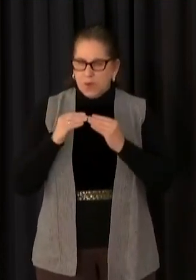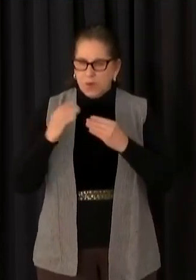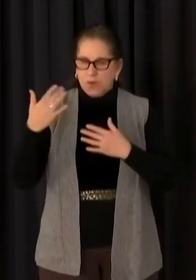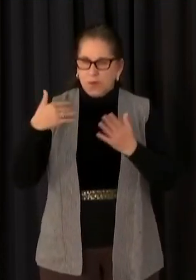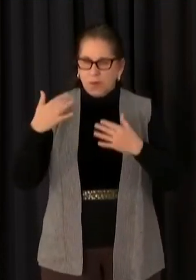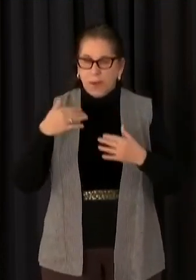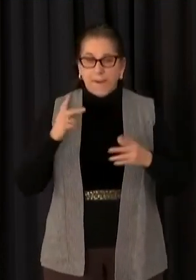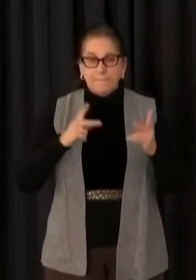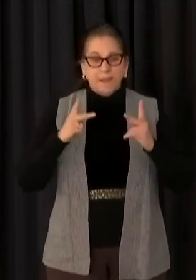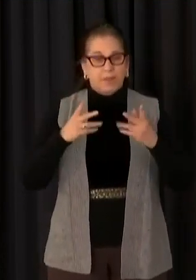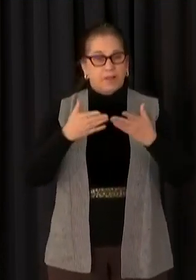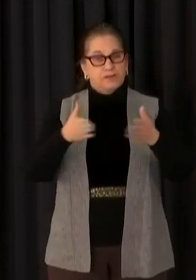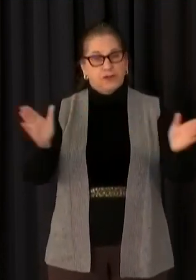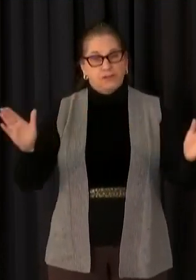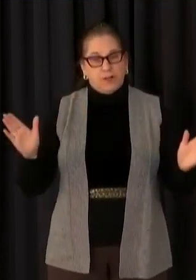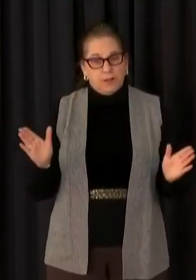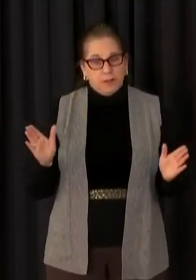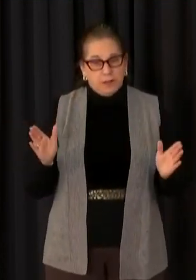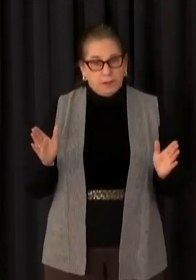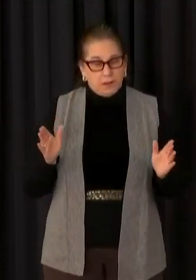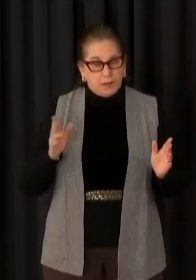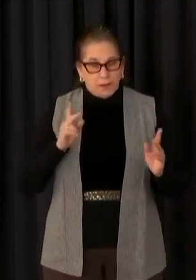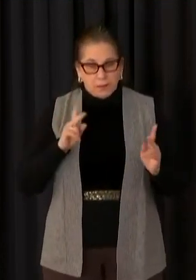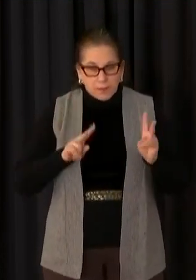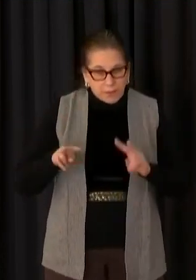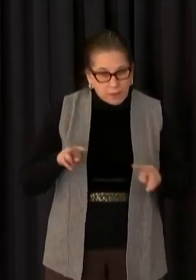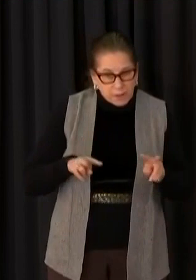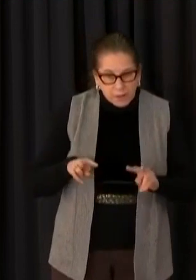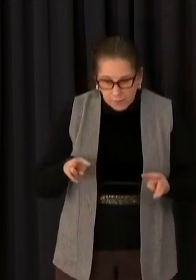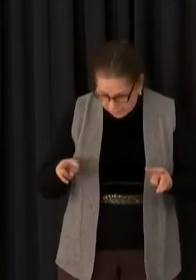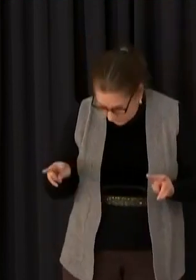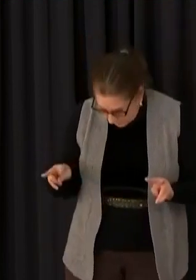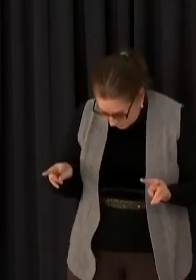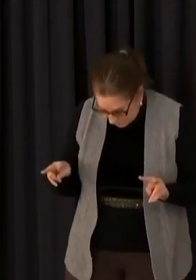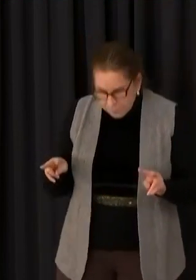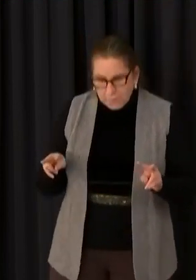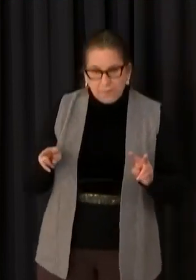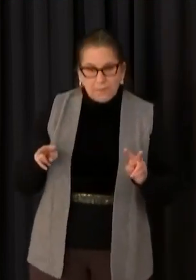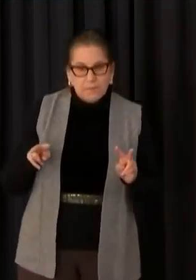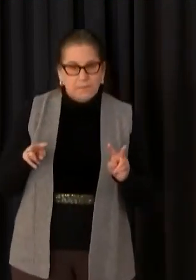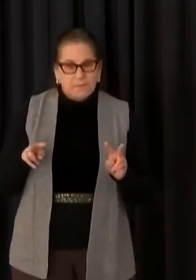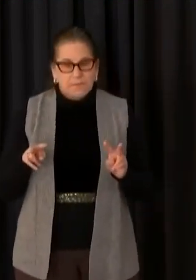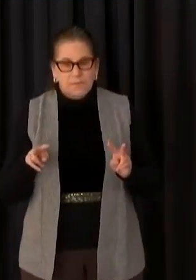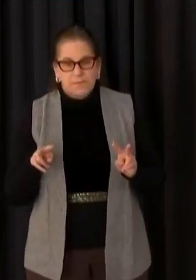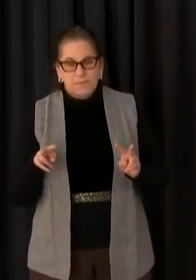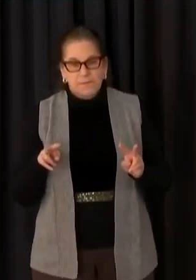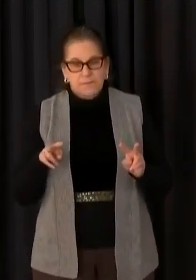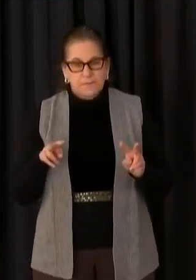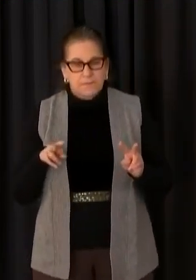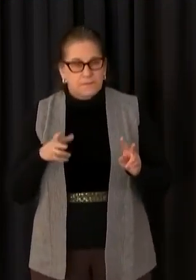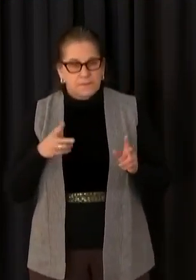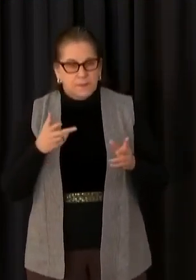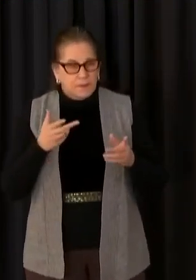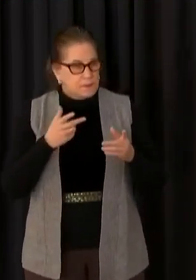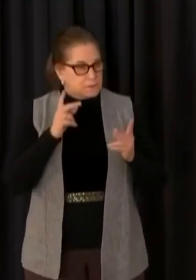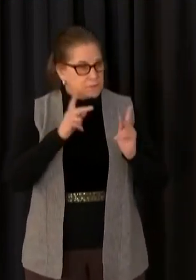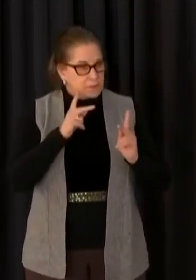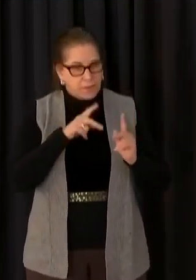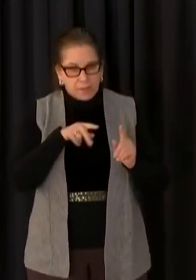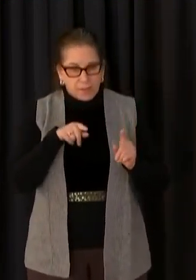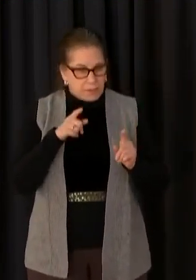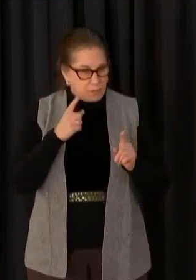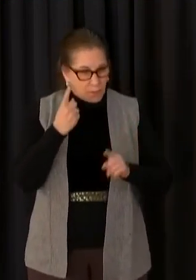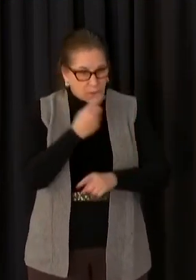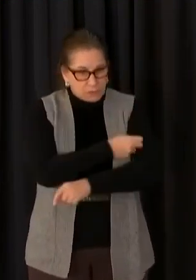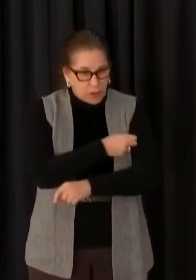not wait on a vaccine to be approved in terms of whether or not you need 1 dose or 2 and things of that nature.